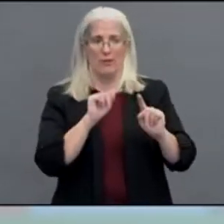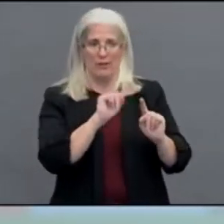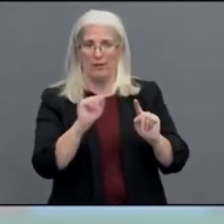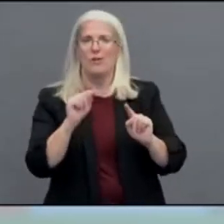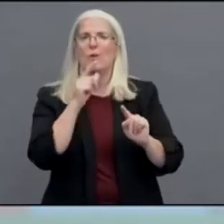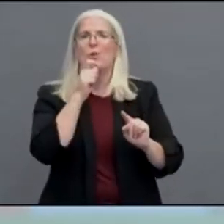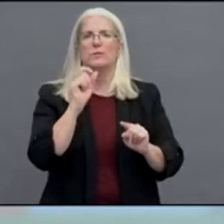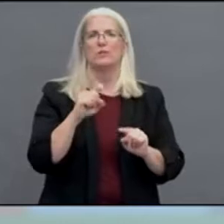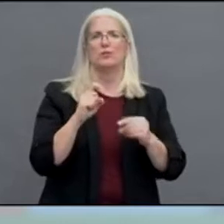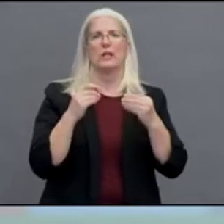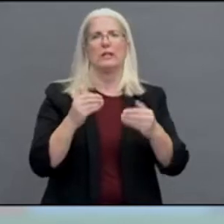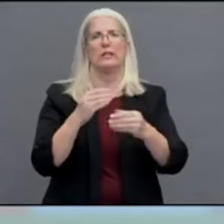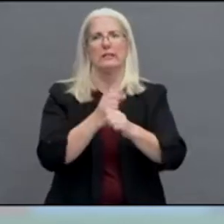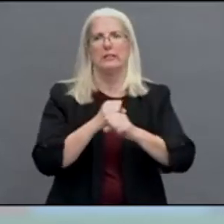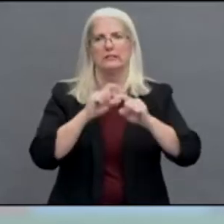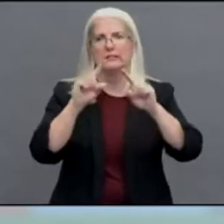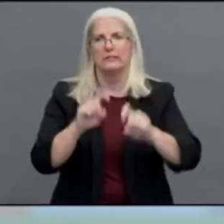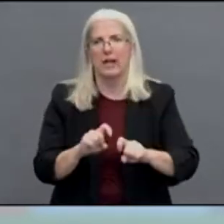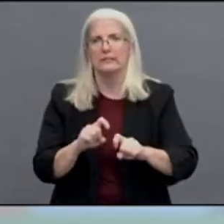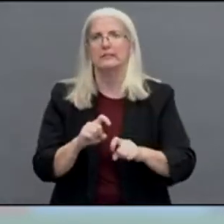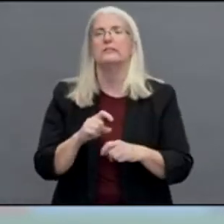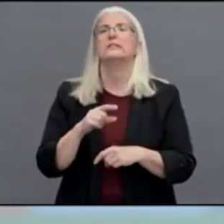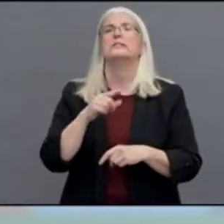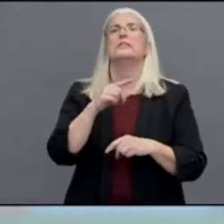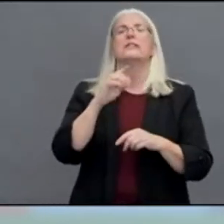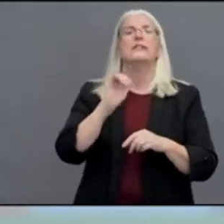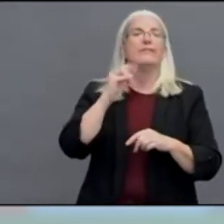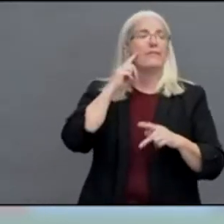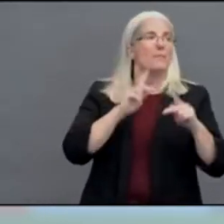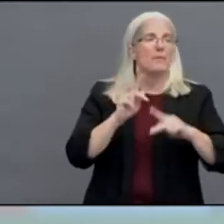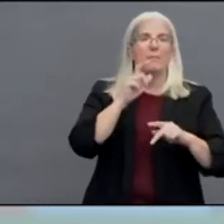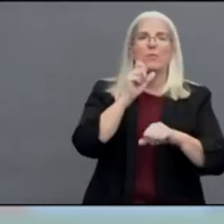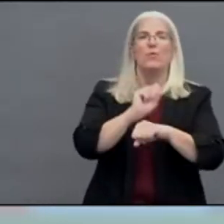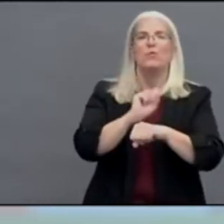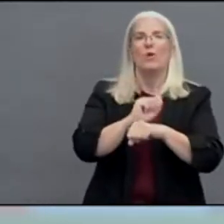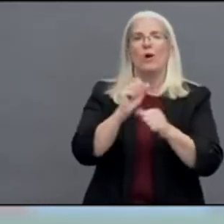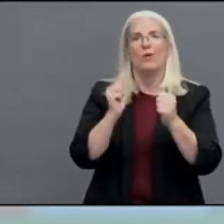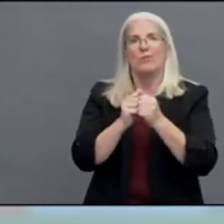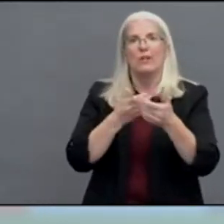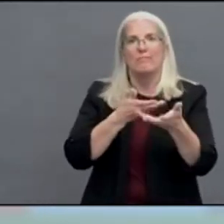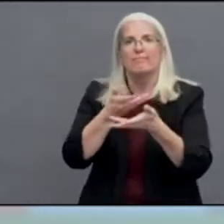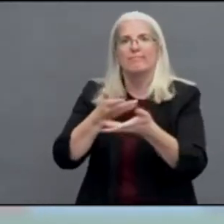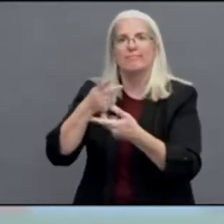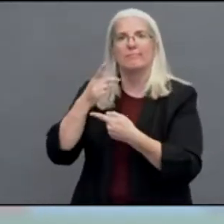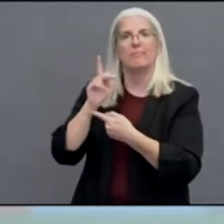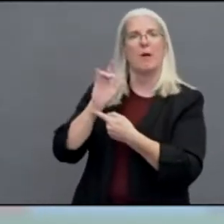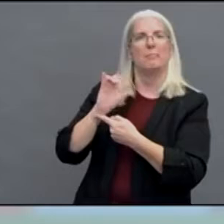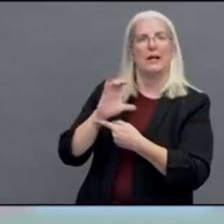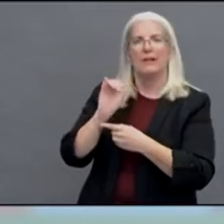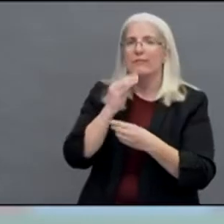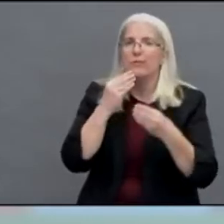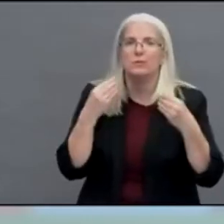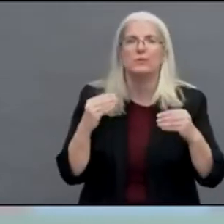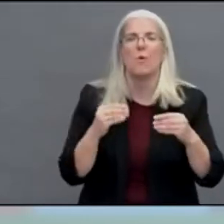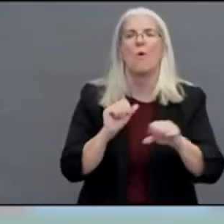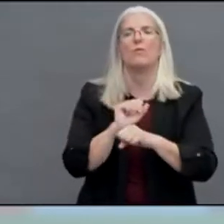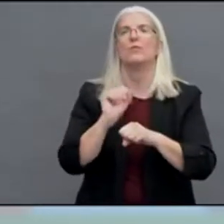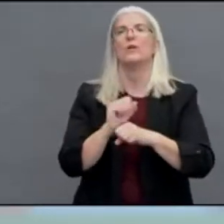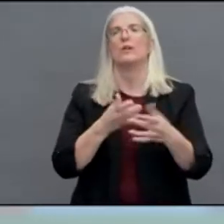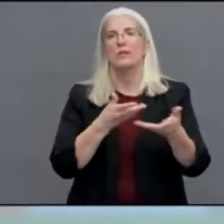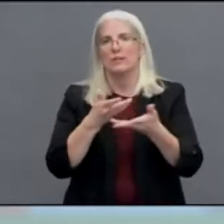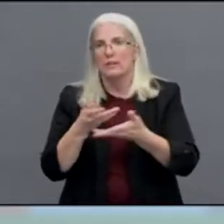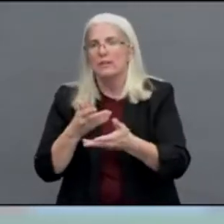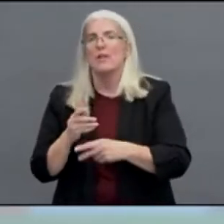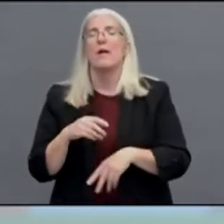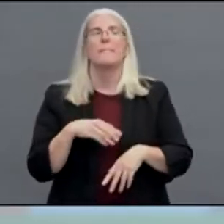visit, and guidance for our frontline workers as well. So in addition, a person that has been exposed to a person who has been tested positive